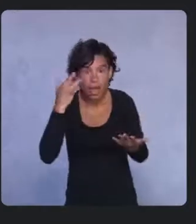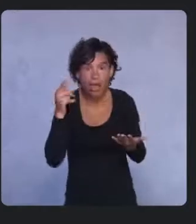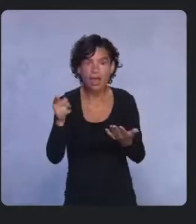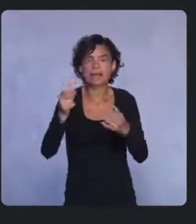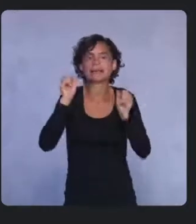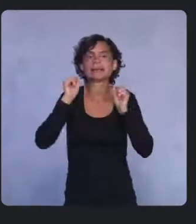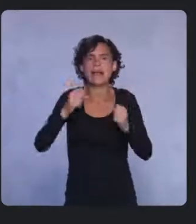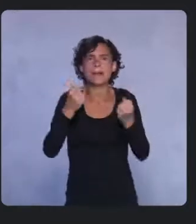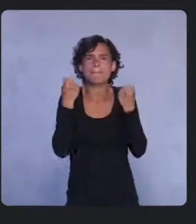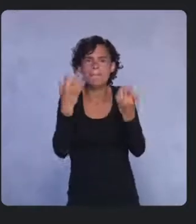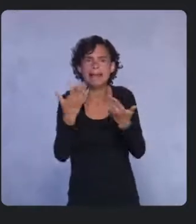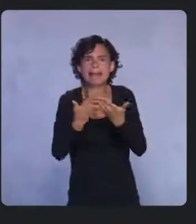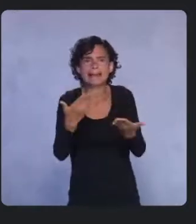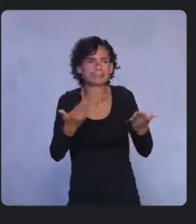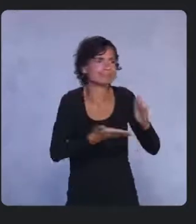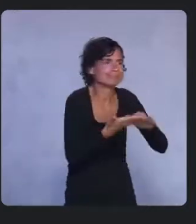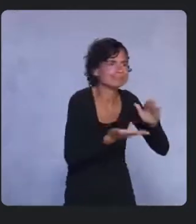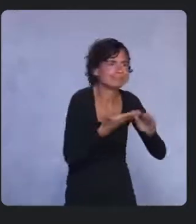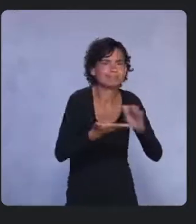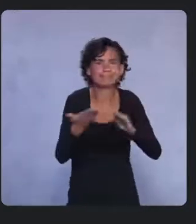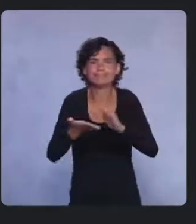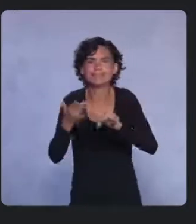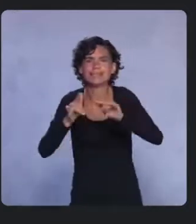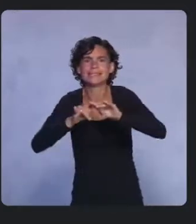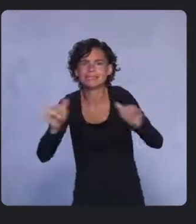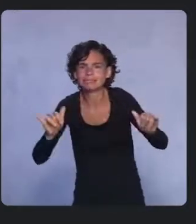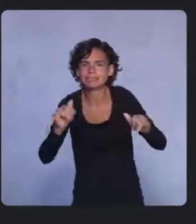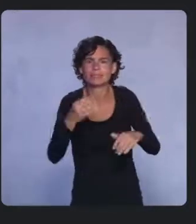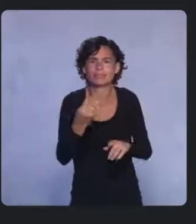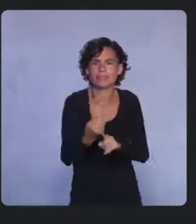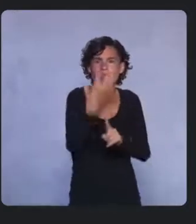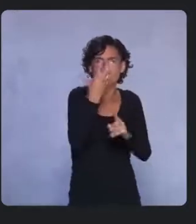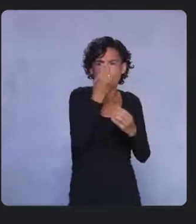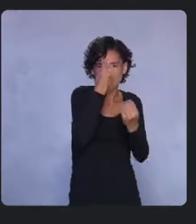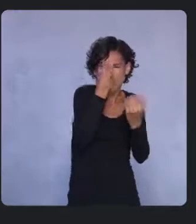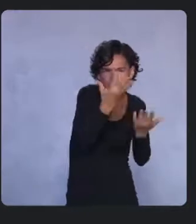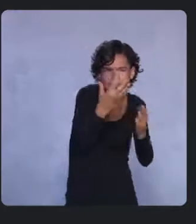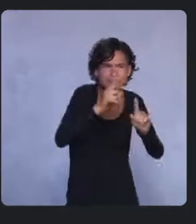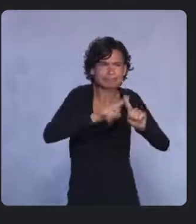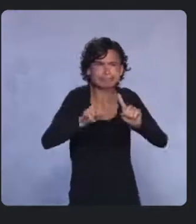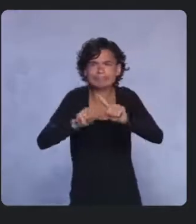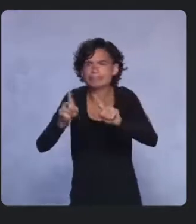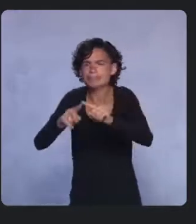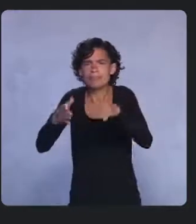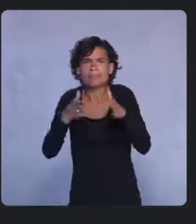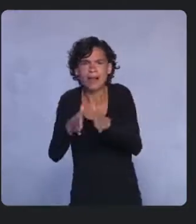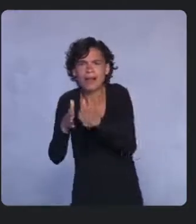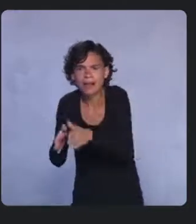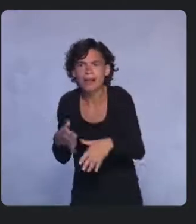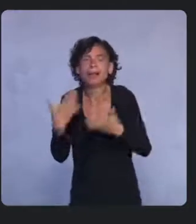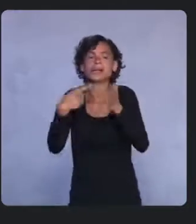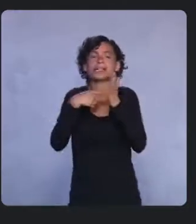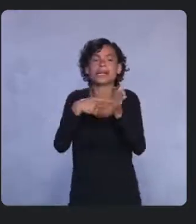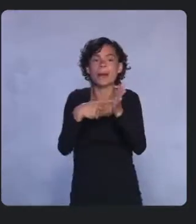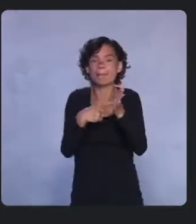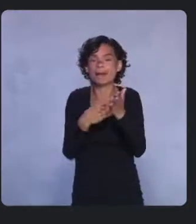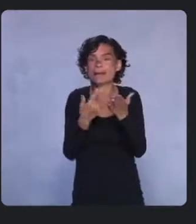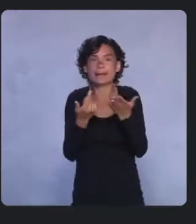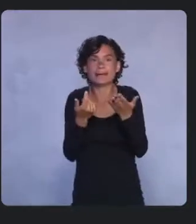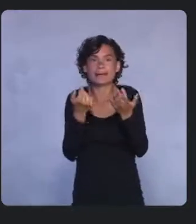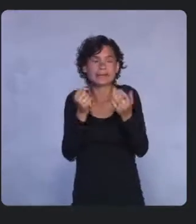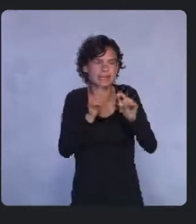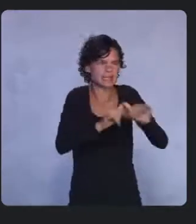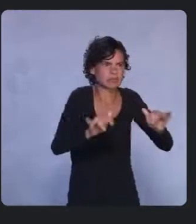to multitask in order to unlock information in new ways. Here are a few tasks it can handle at the same